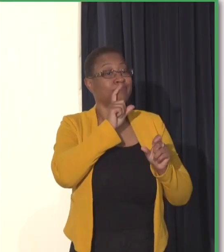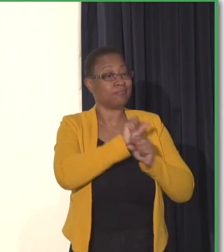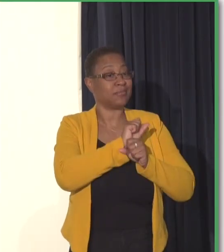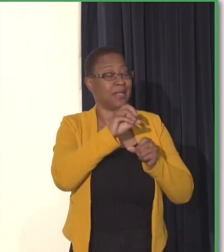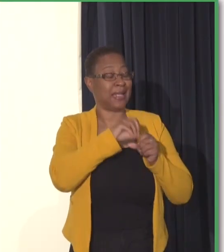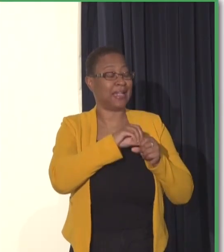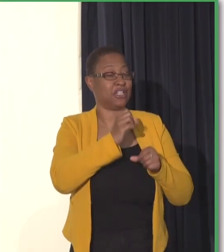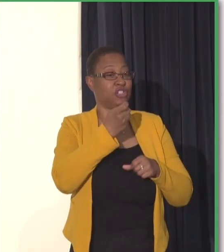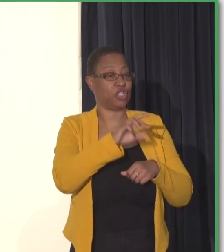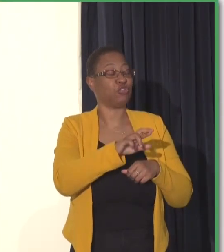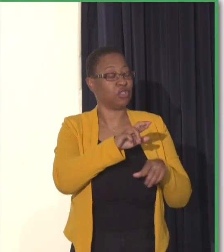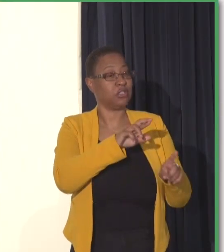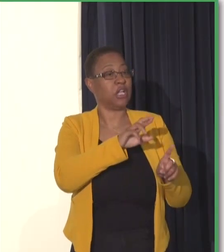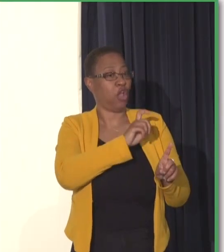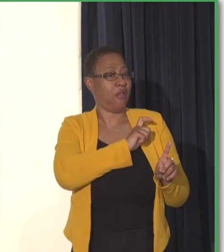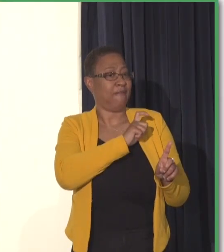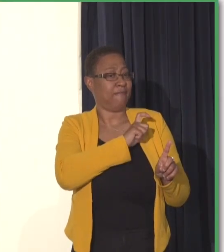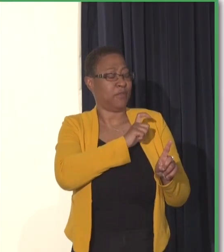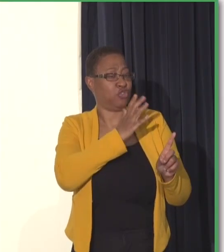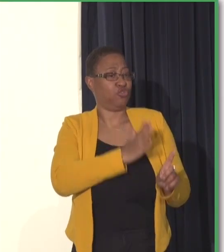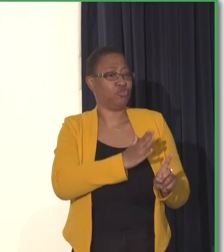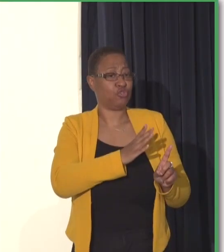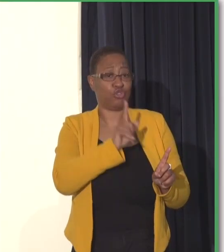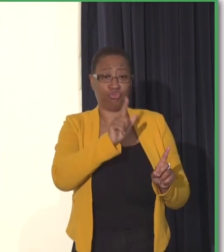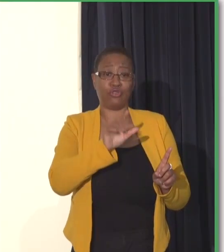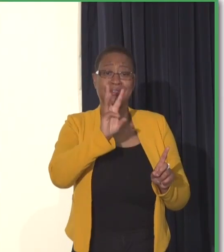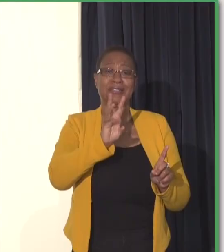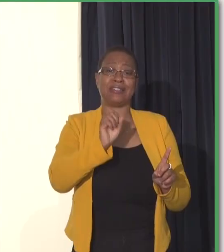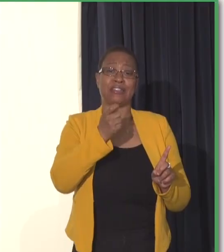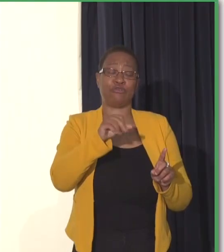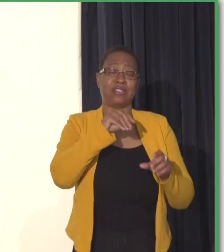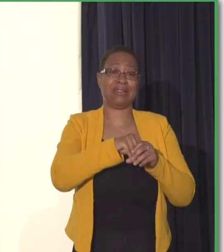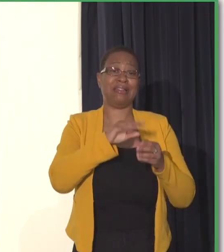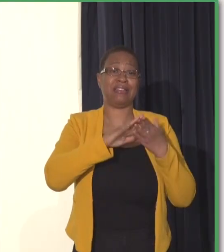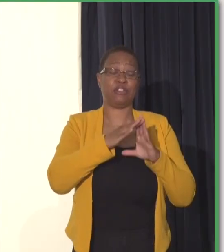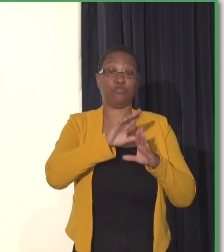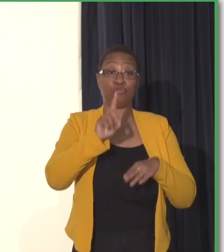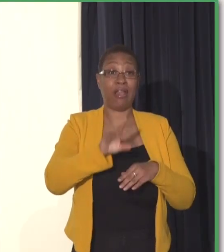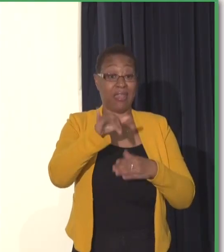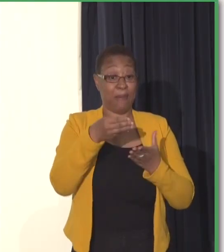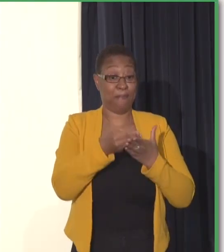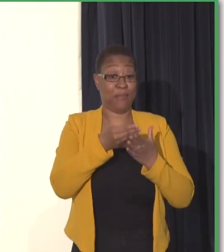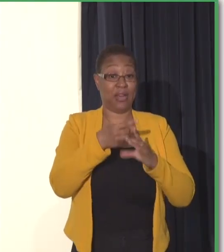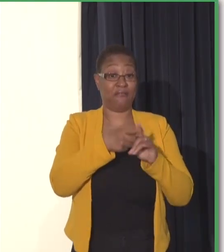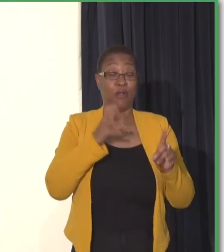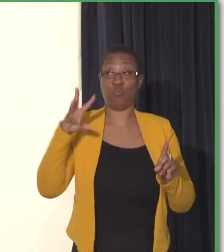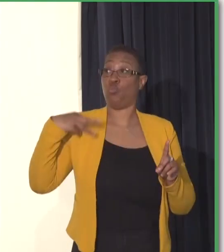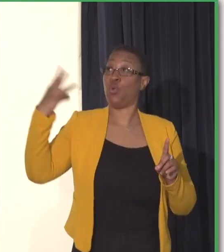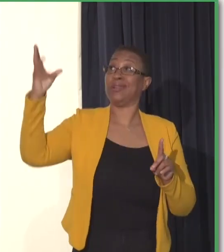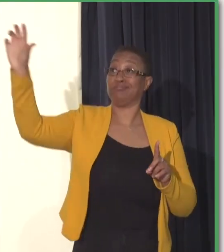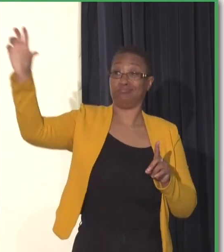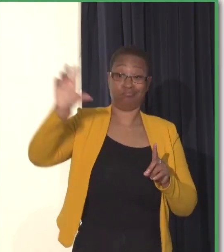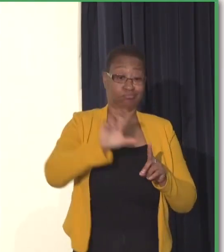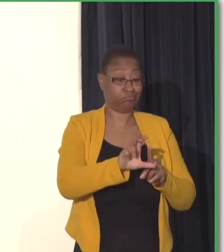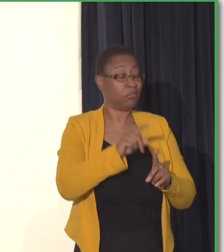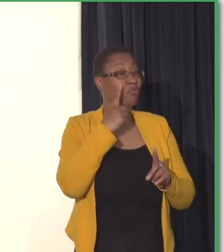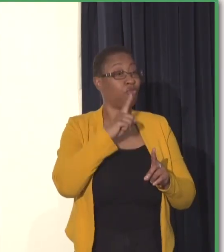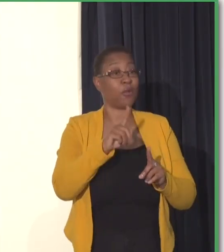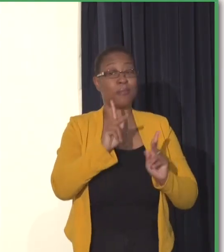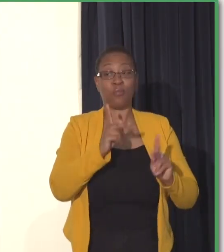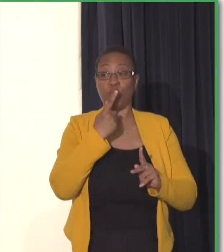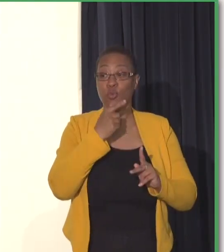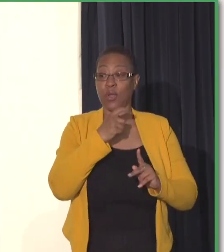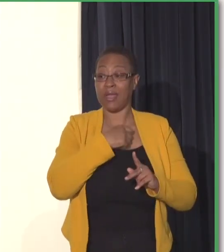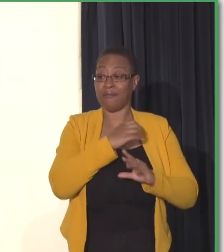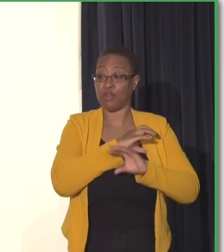26 shelters in the city of Detroit. It's very unfortunate. That money that comes from Washington is for the homeless people, not for